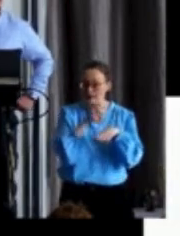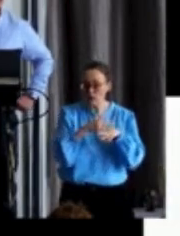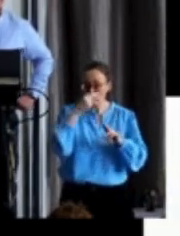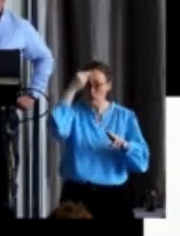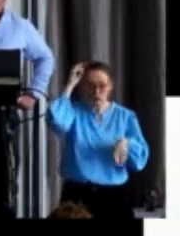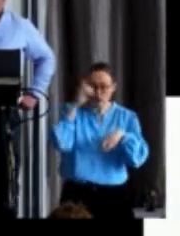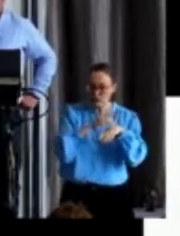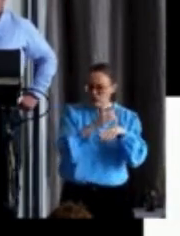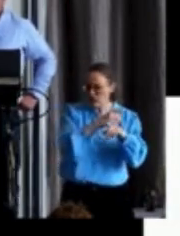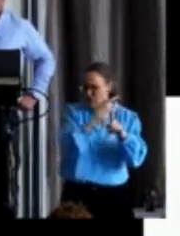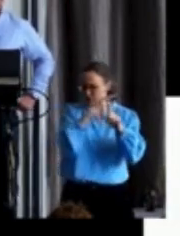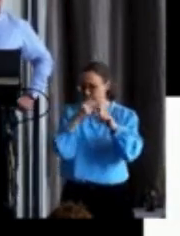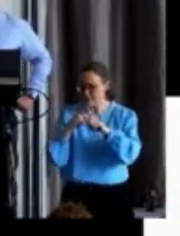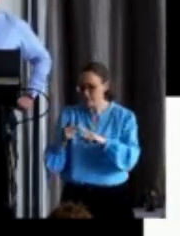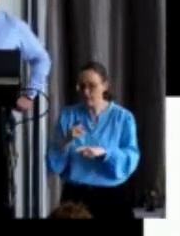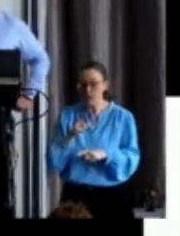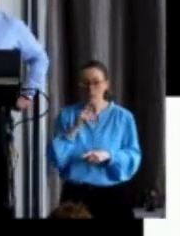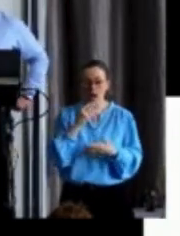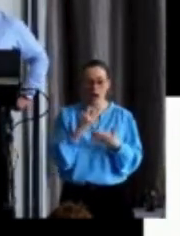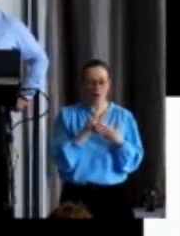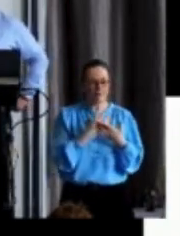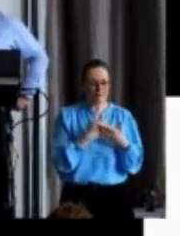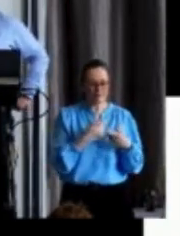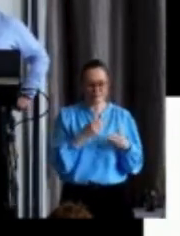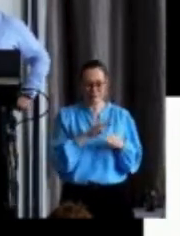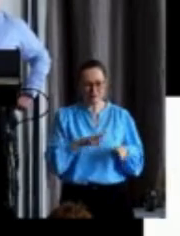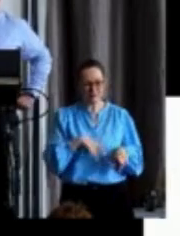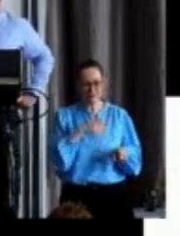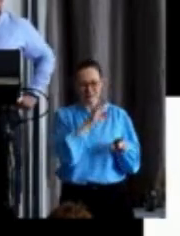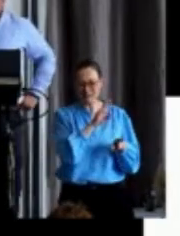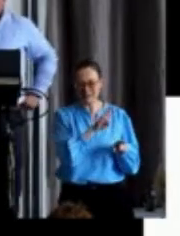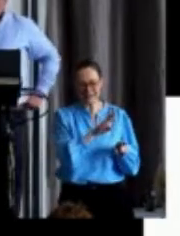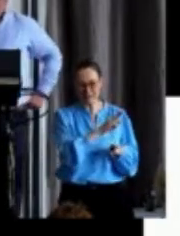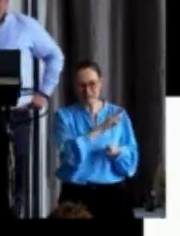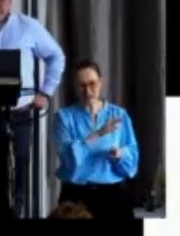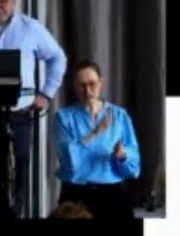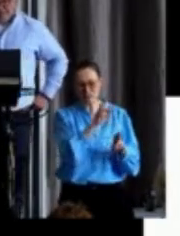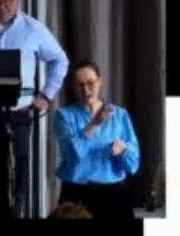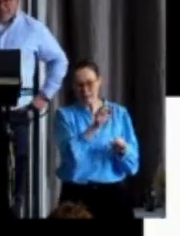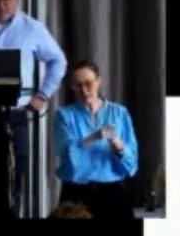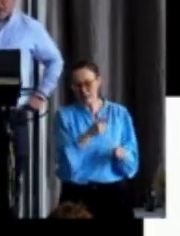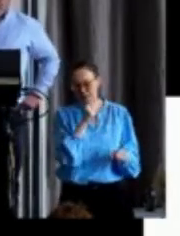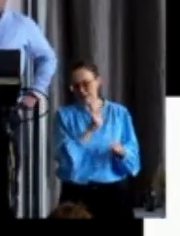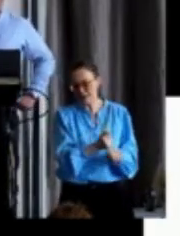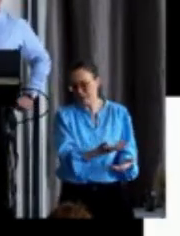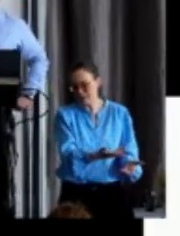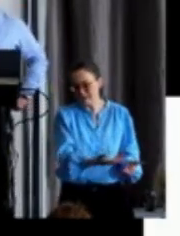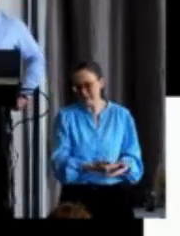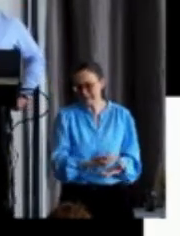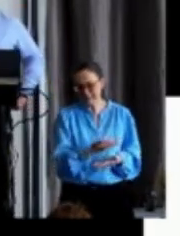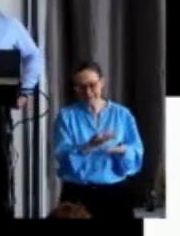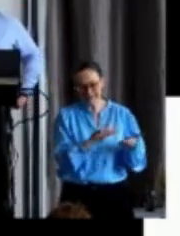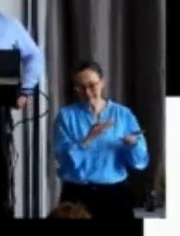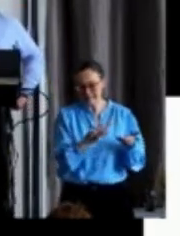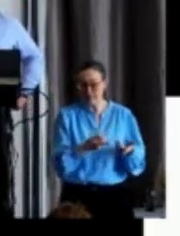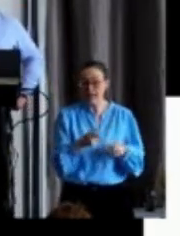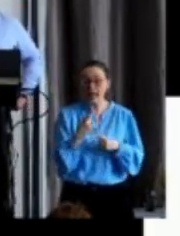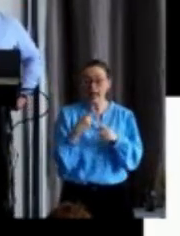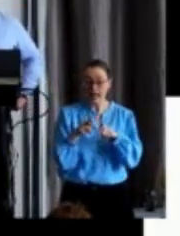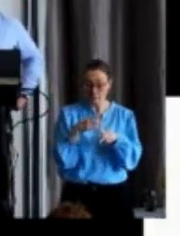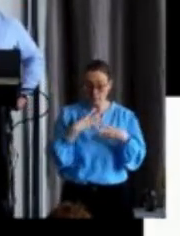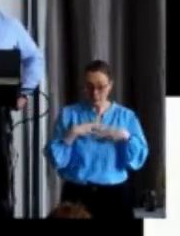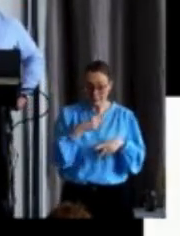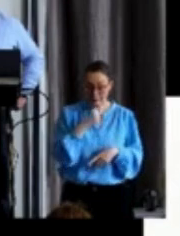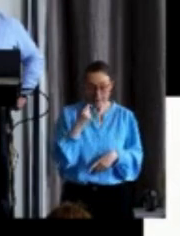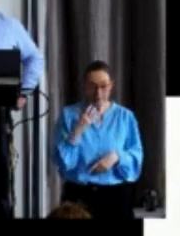that. But it's often seen as the GP wasn't seen as the perfect person to talk to, if you like. And this person go on to say, it